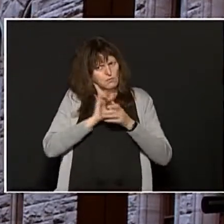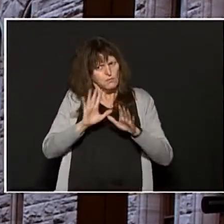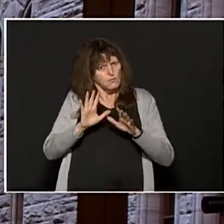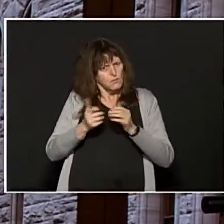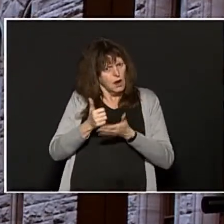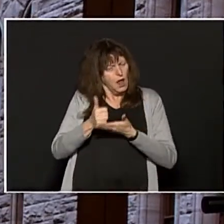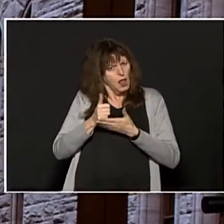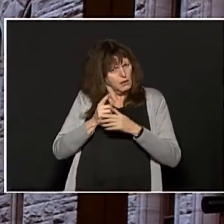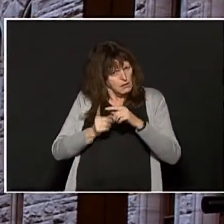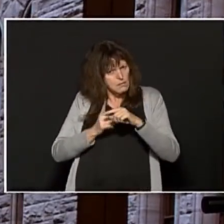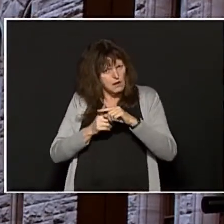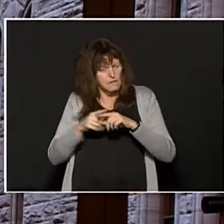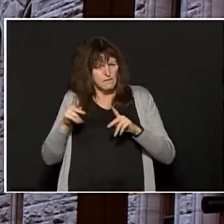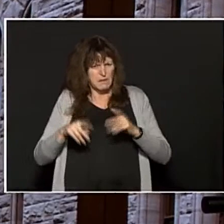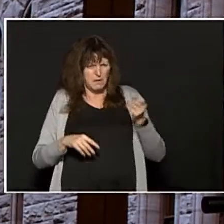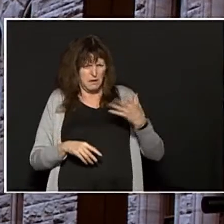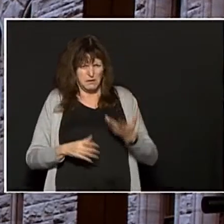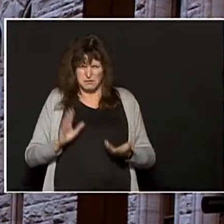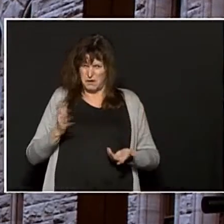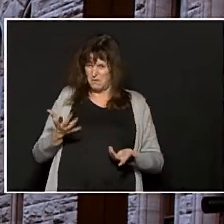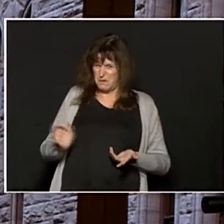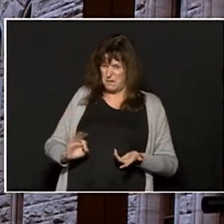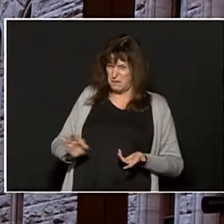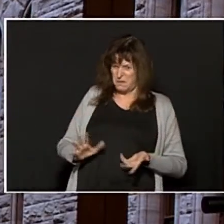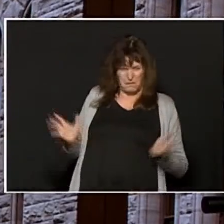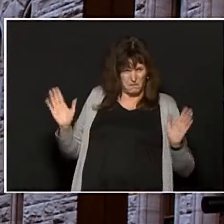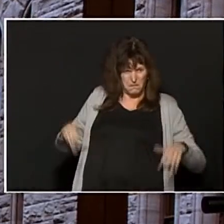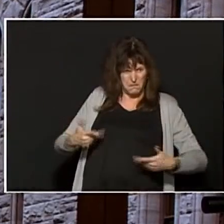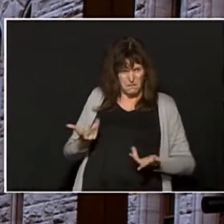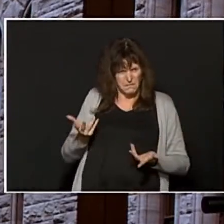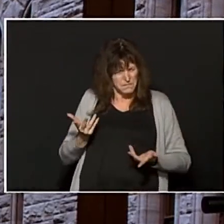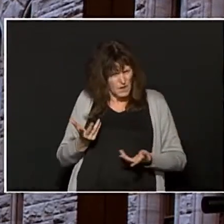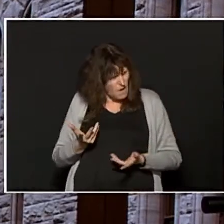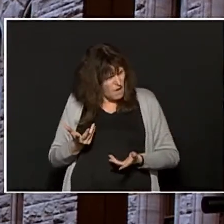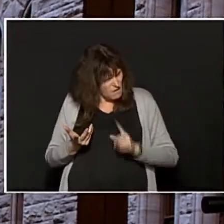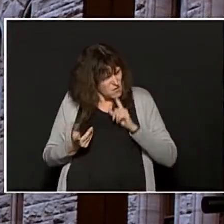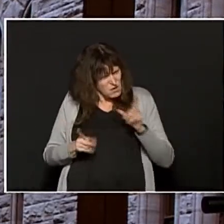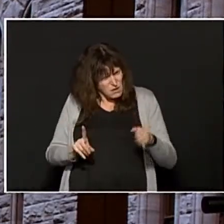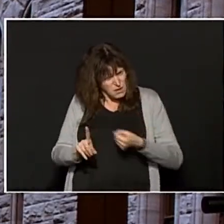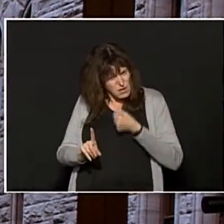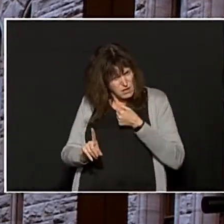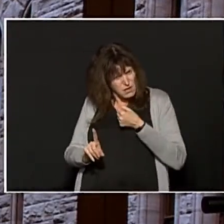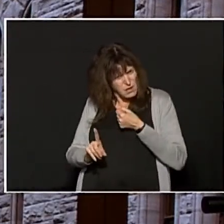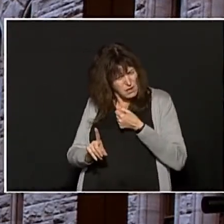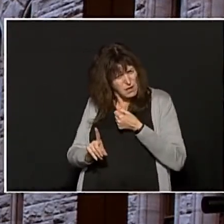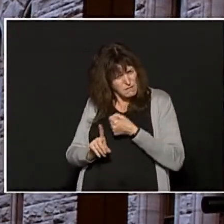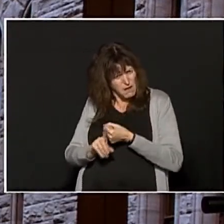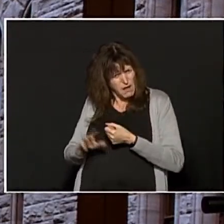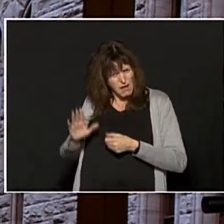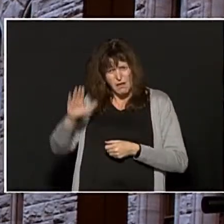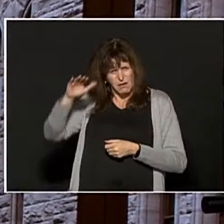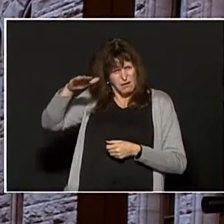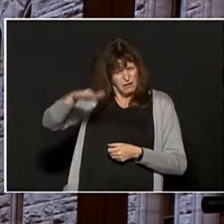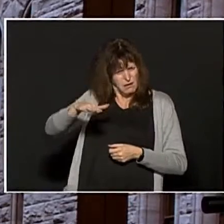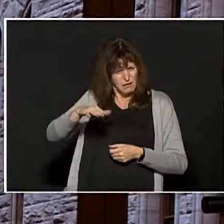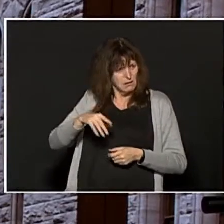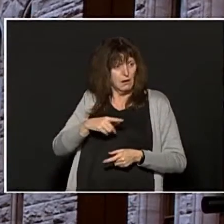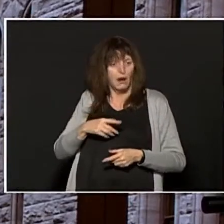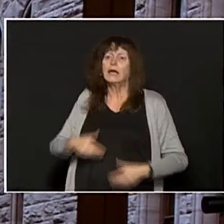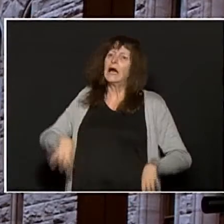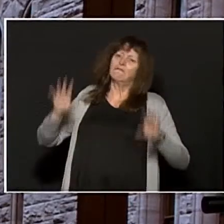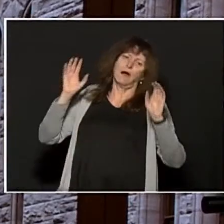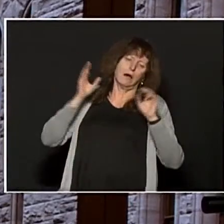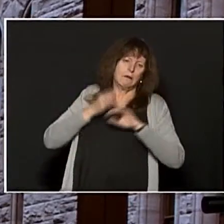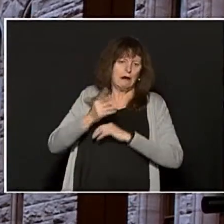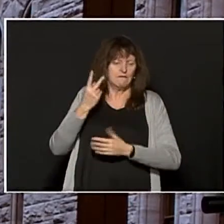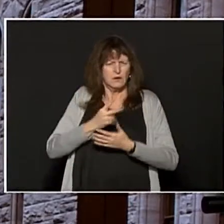are making an impact. But you can't say, okay, we gave it a couple of weeks effort, let's just roll off. That's not how it works. You have to keep your vigilance